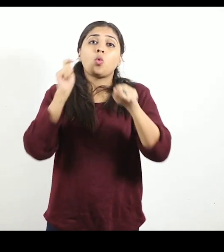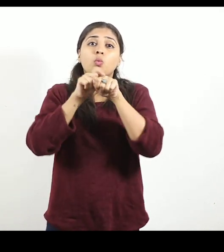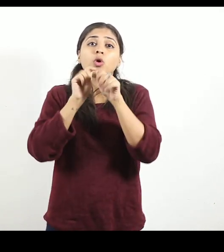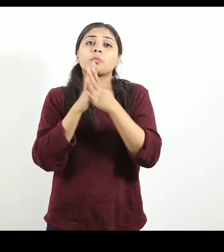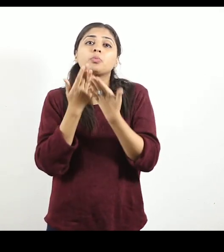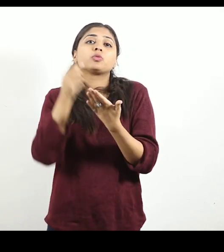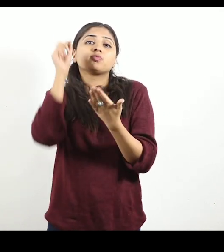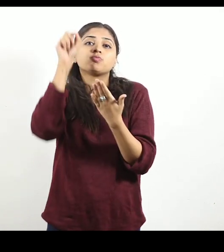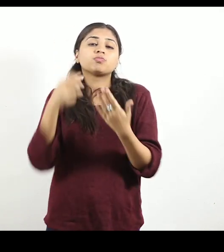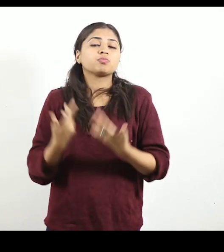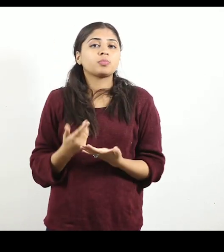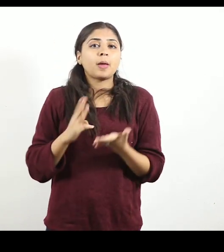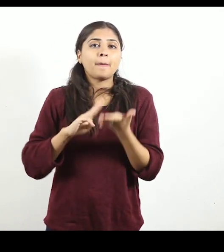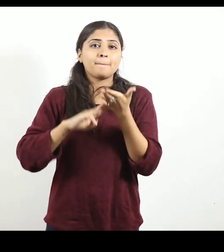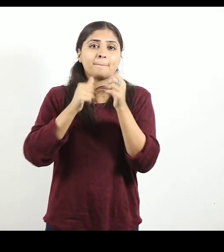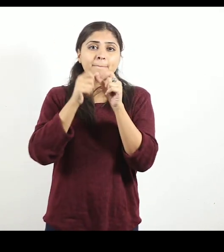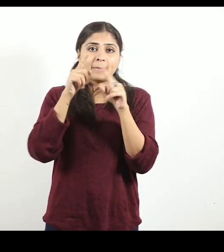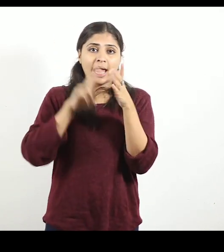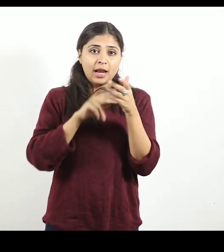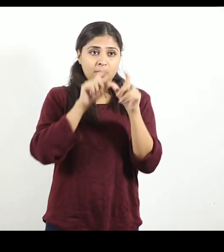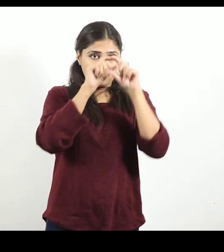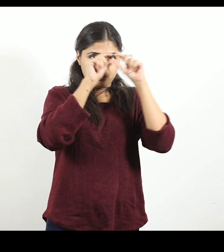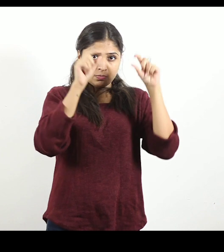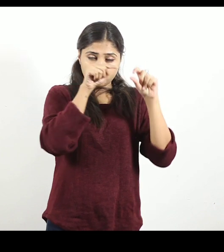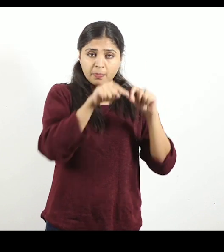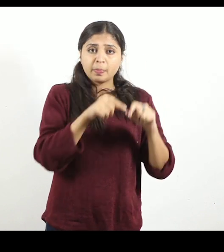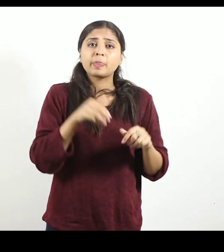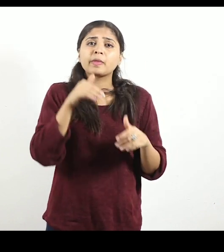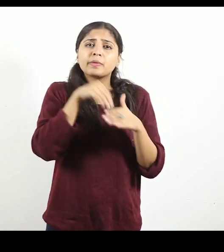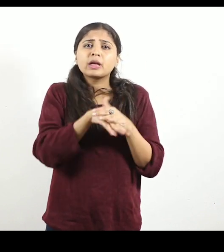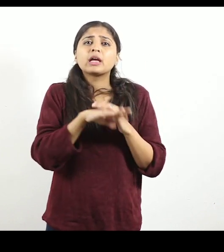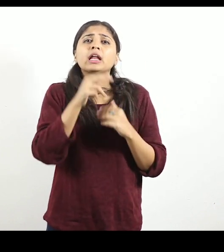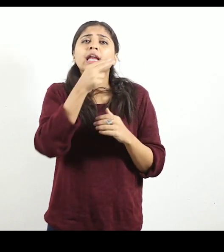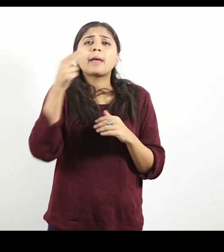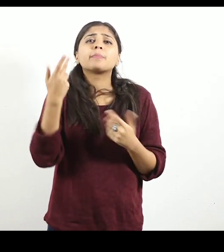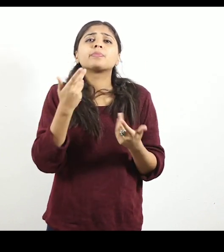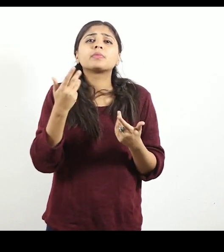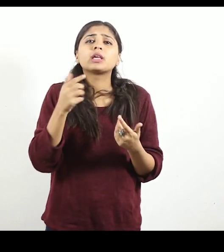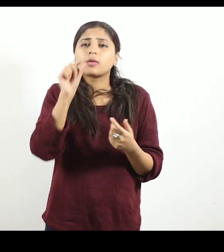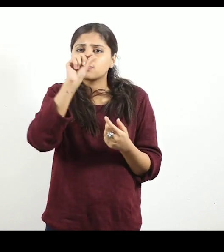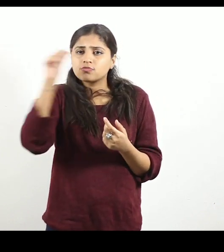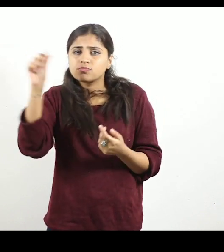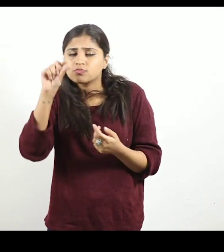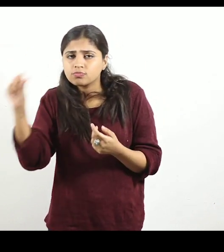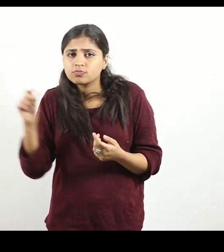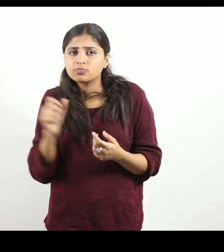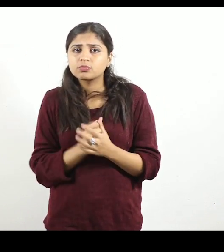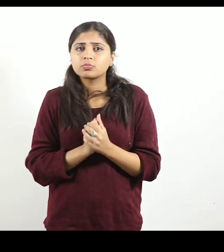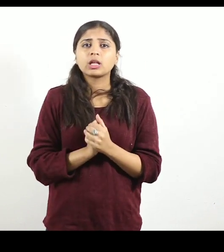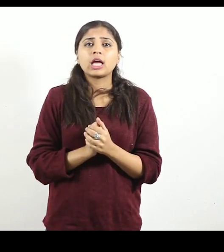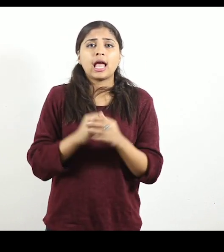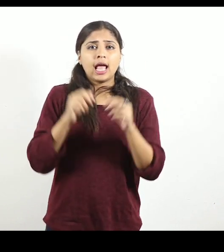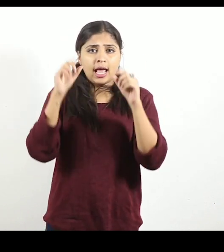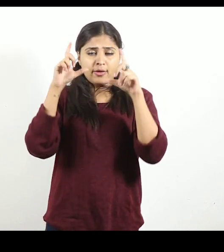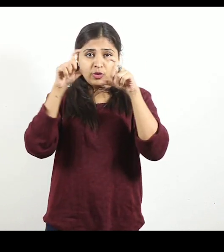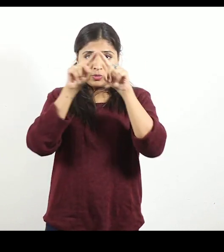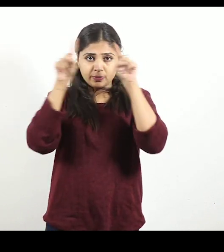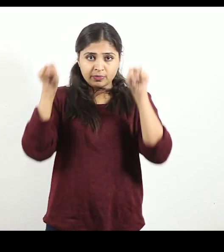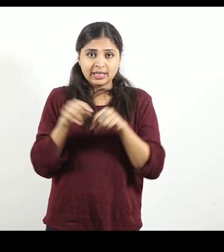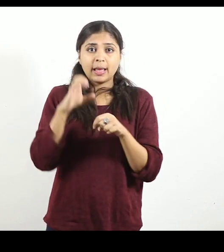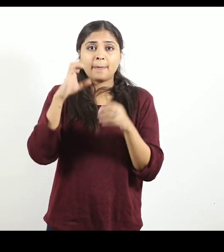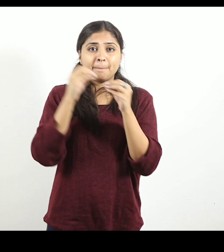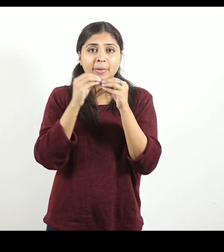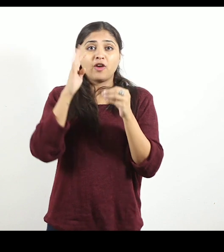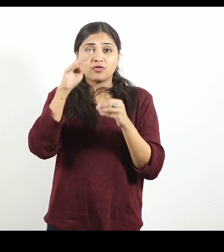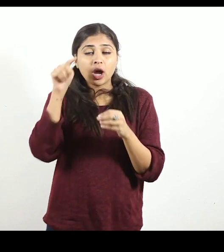Components in a workbook. Name box. The name box tells you the location or the name of the selected cell. In the image here,